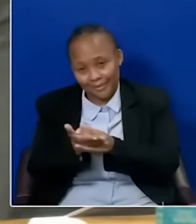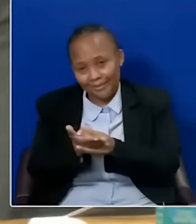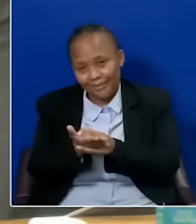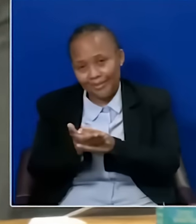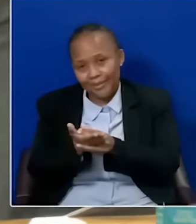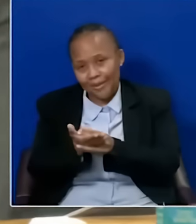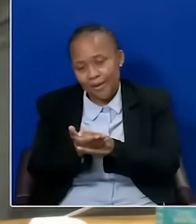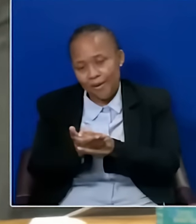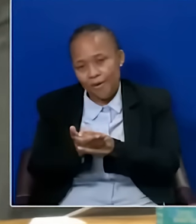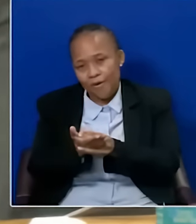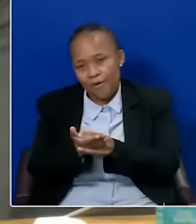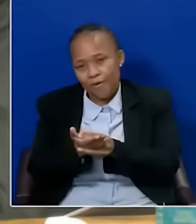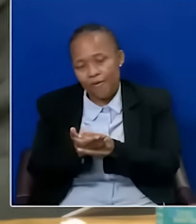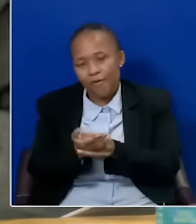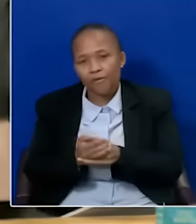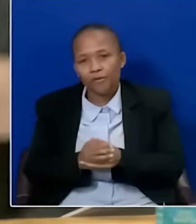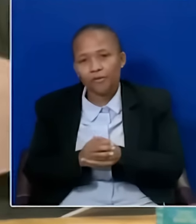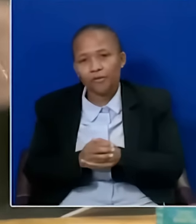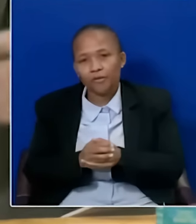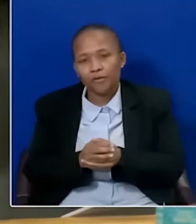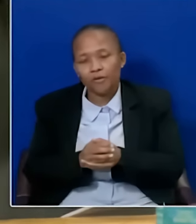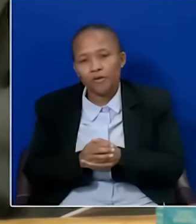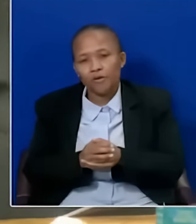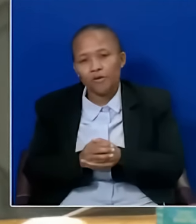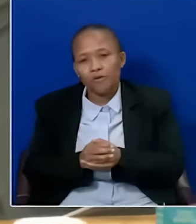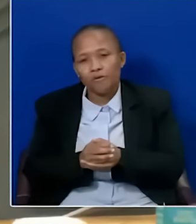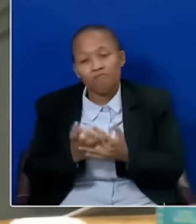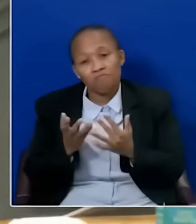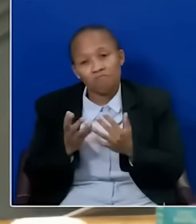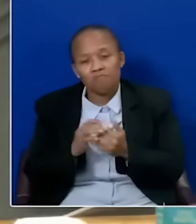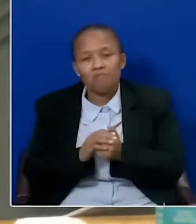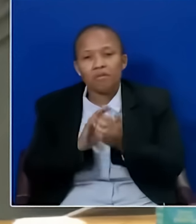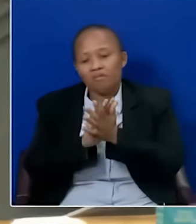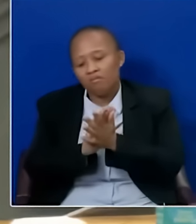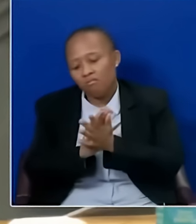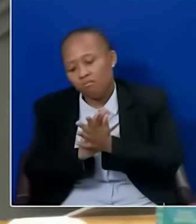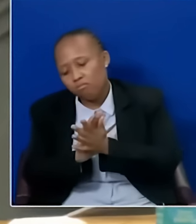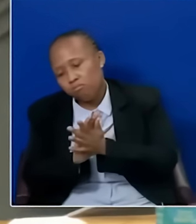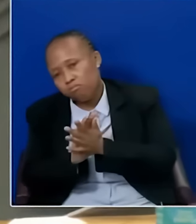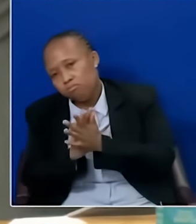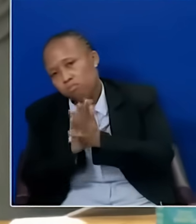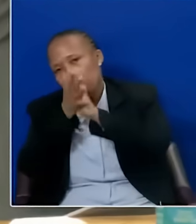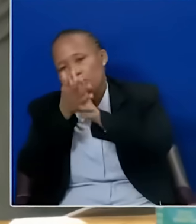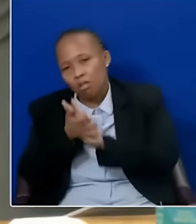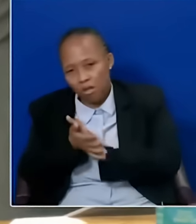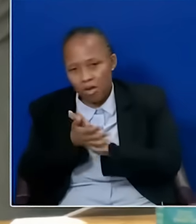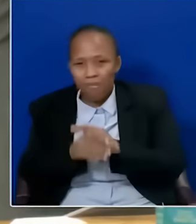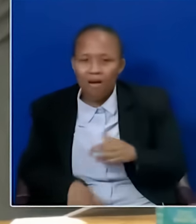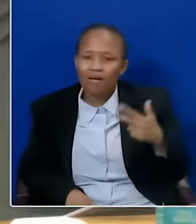potentially jeopardized by a succession of errors in relation to the ballistics report and a succession of,